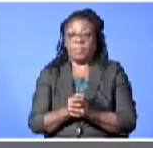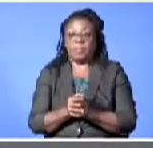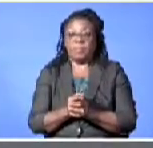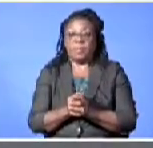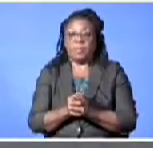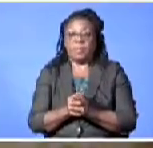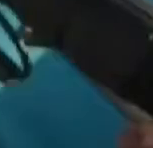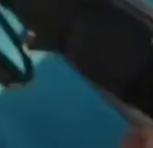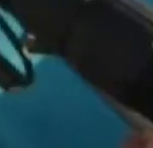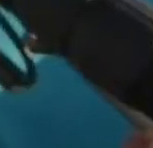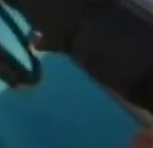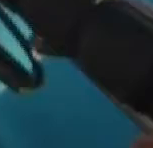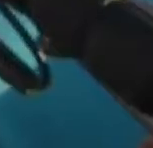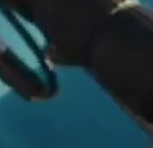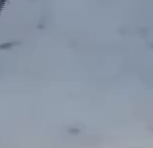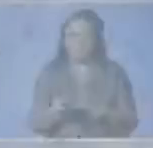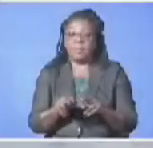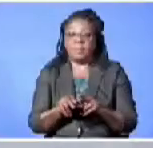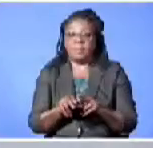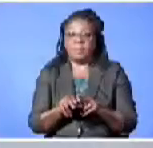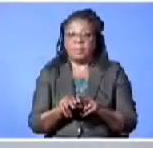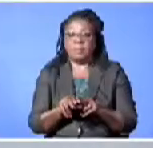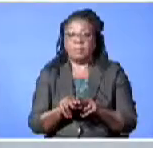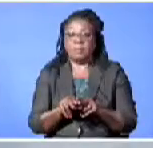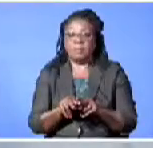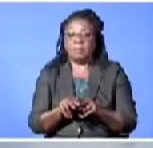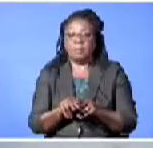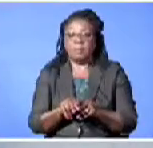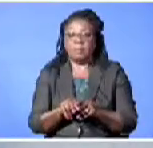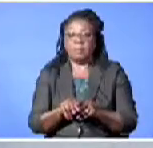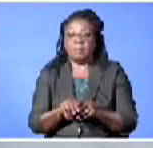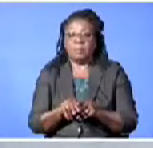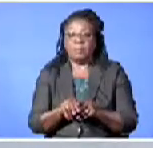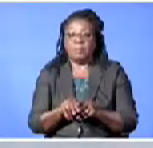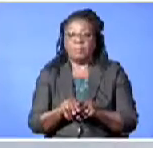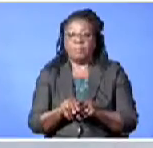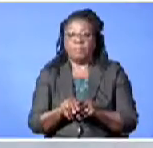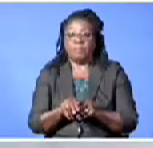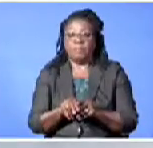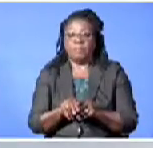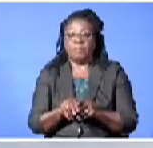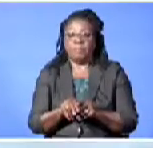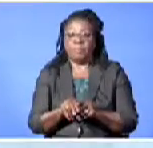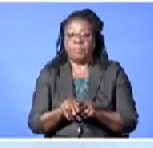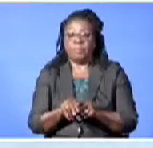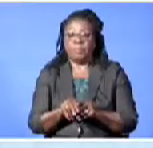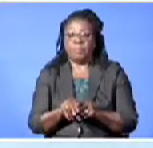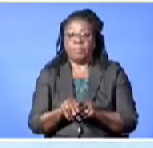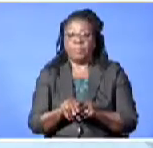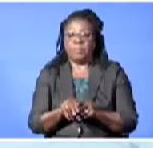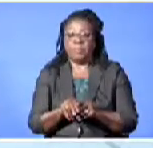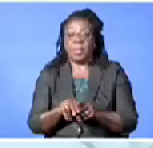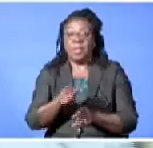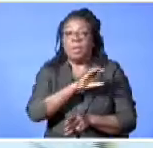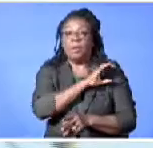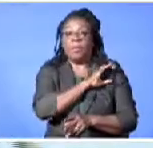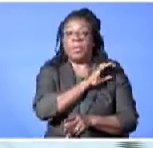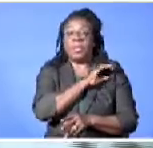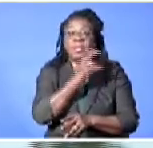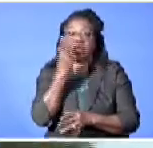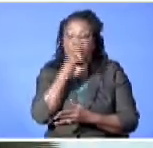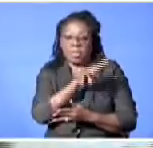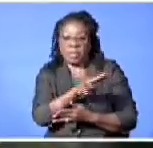incident happened in the vehicle. Until otherwise founded, that's what we're going with. Officers are canvassing